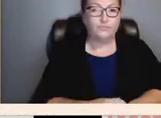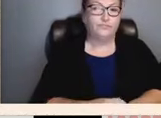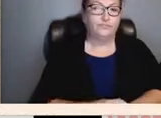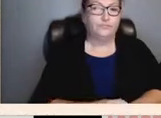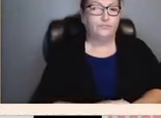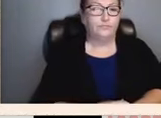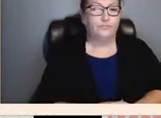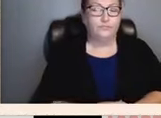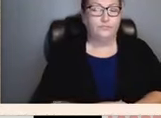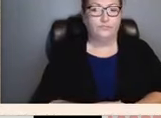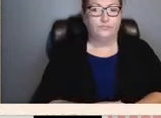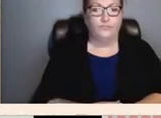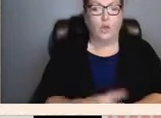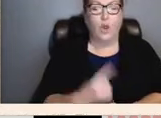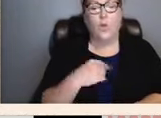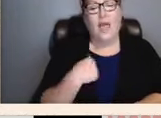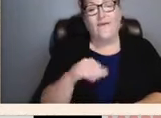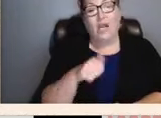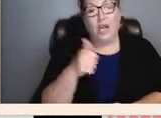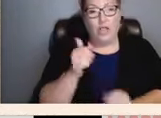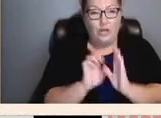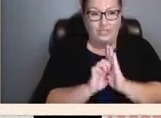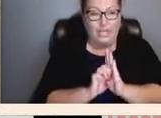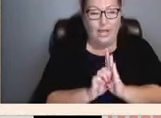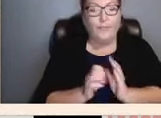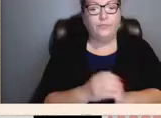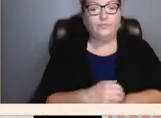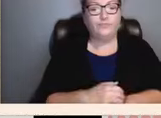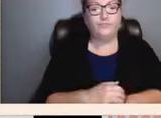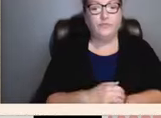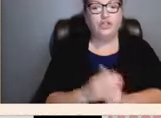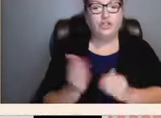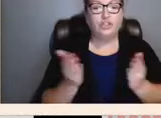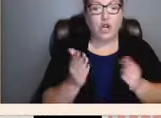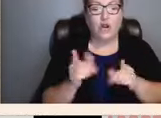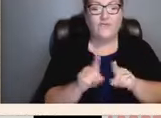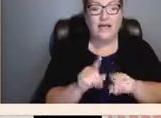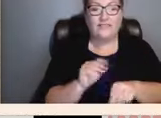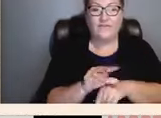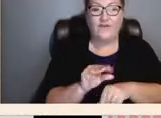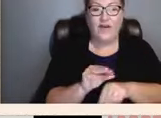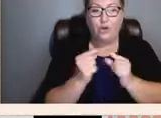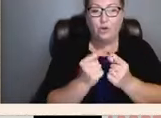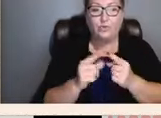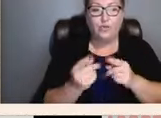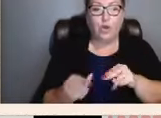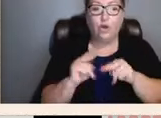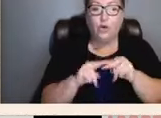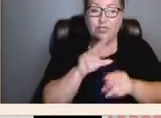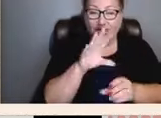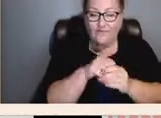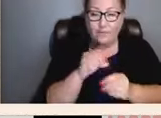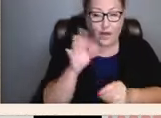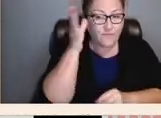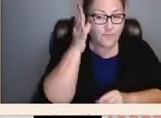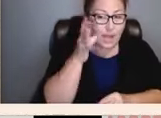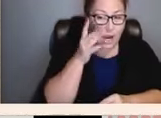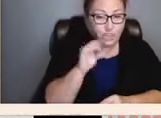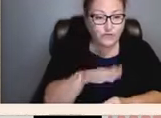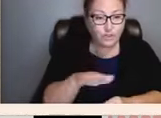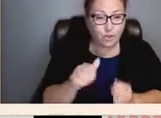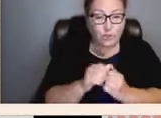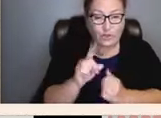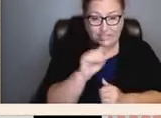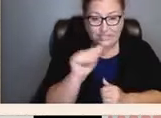We have another example here. To serve as an advisory group to increase the involvement of parents of children with disabilities in